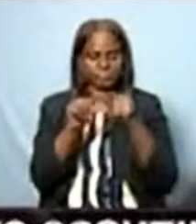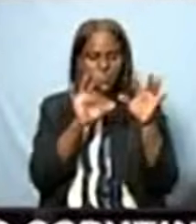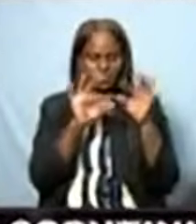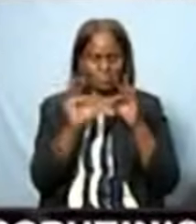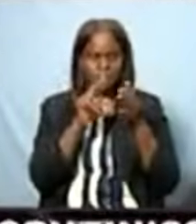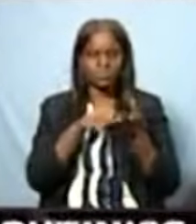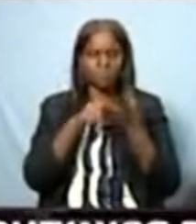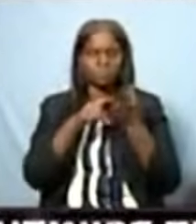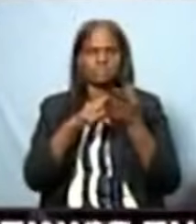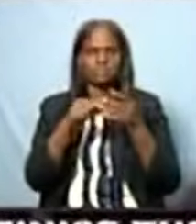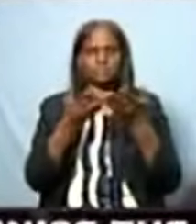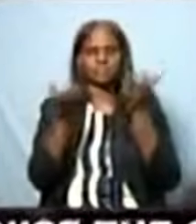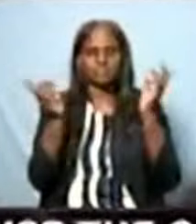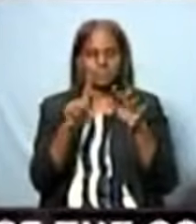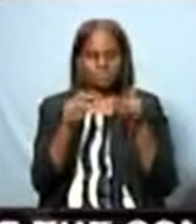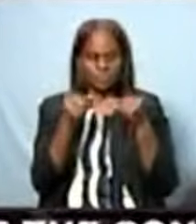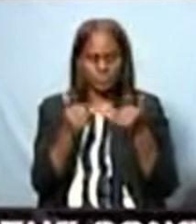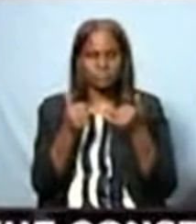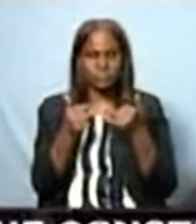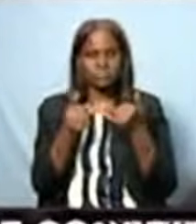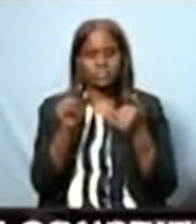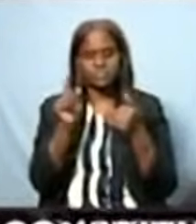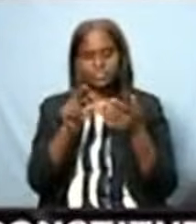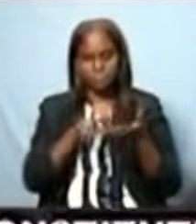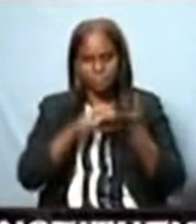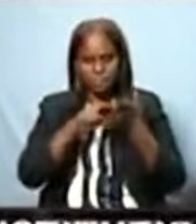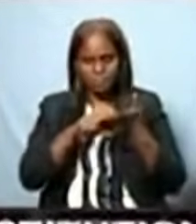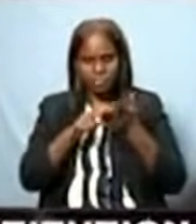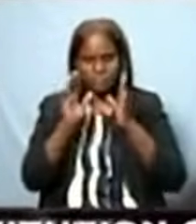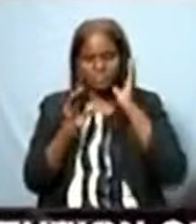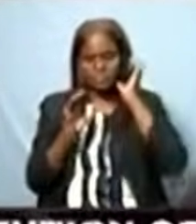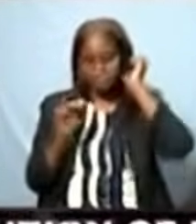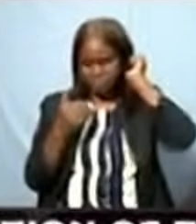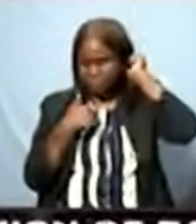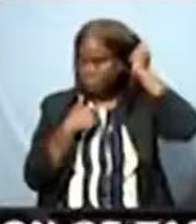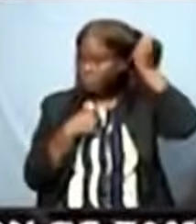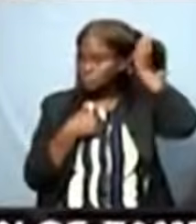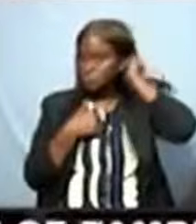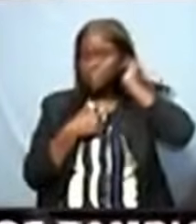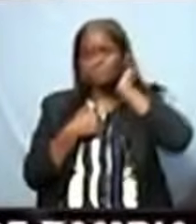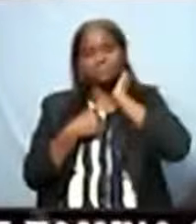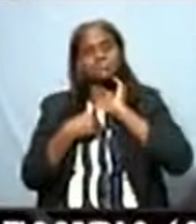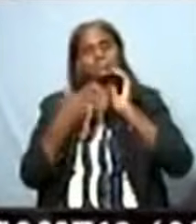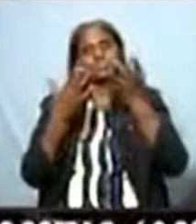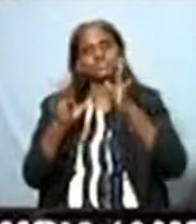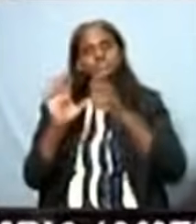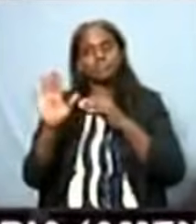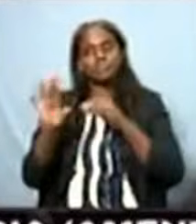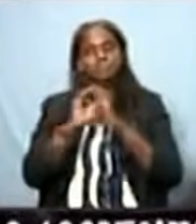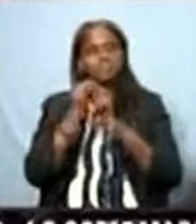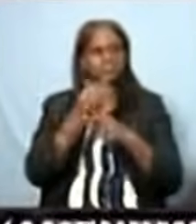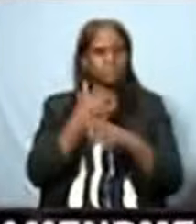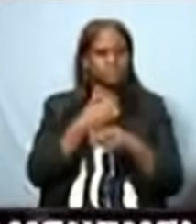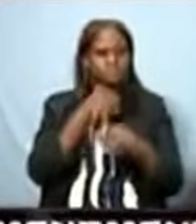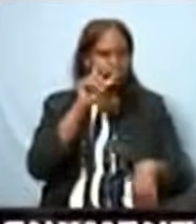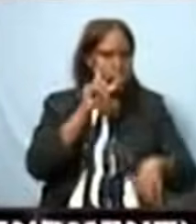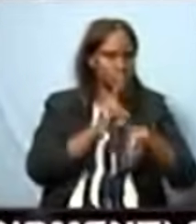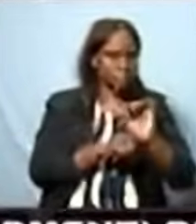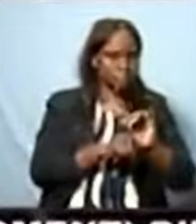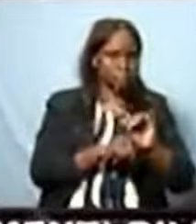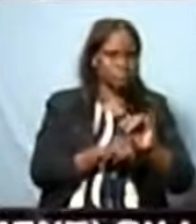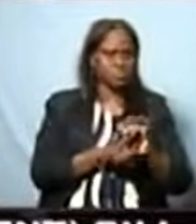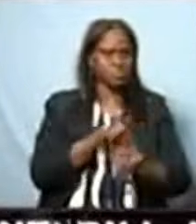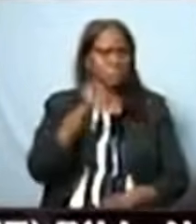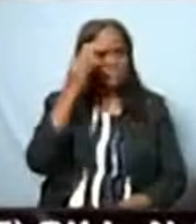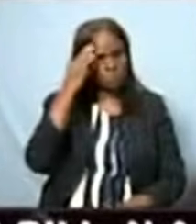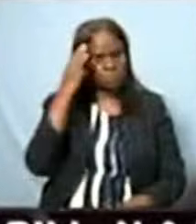representative when that representative has died or has been expelled. And you